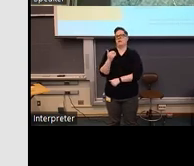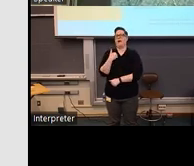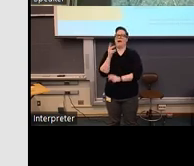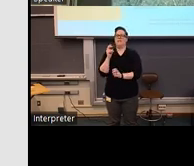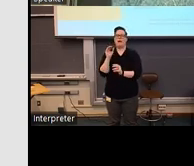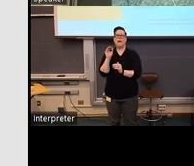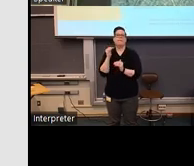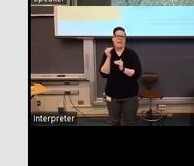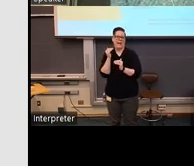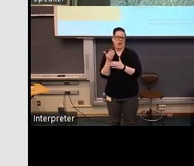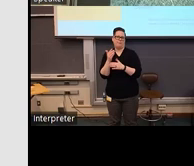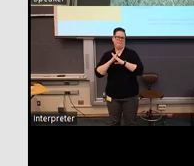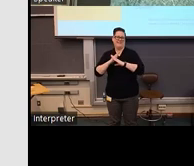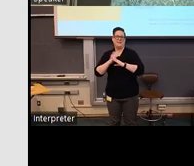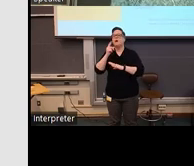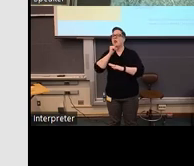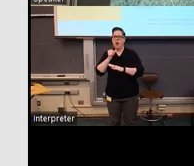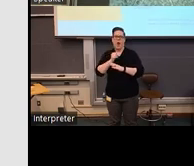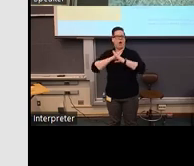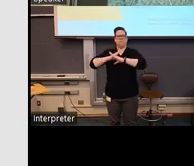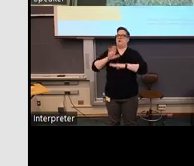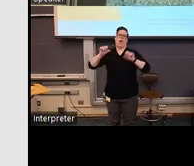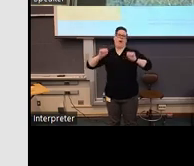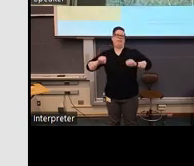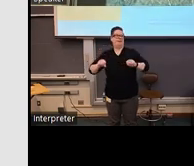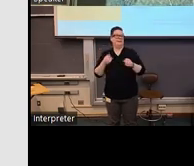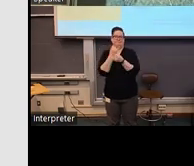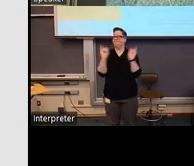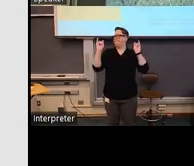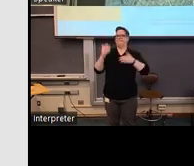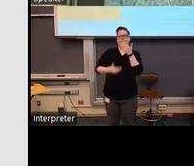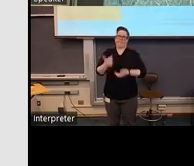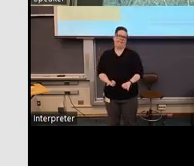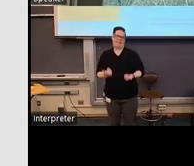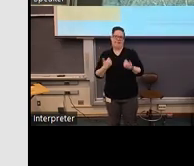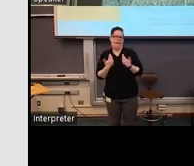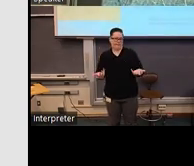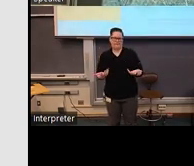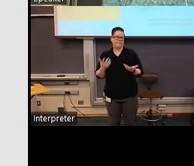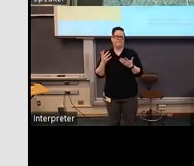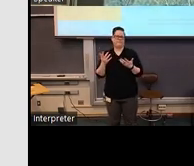that does not interfere with independent ability